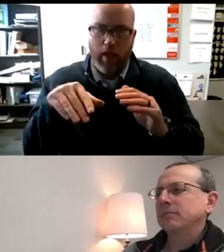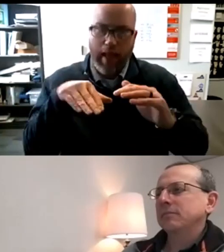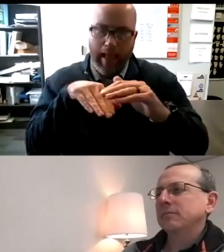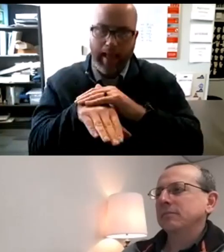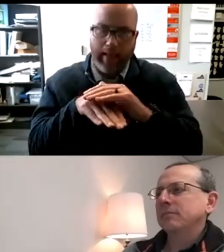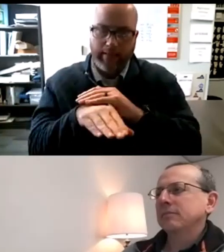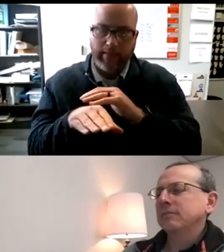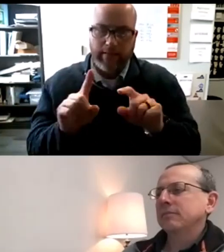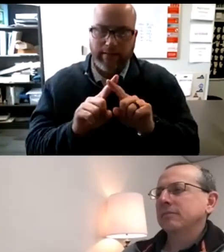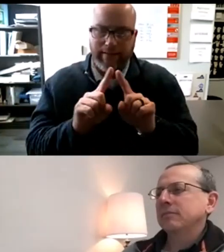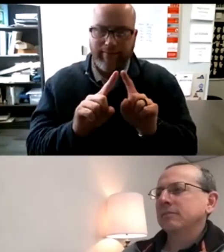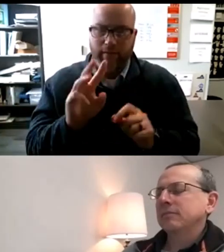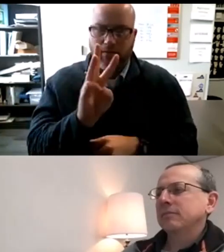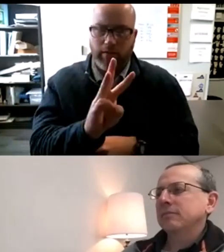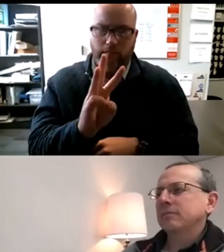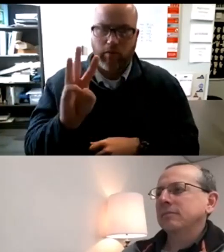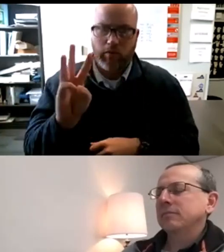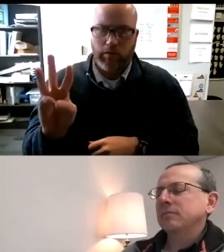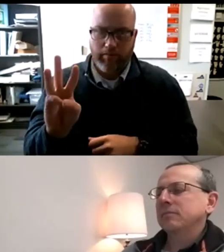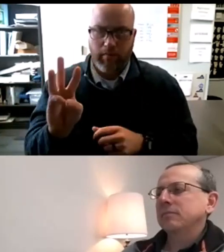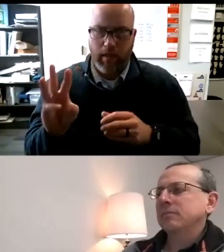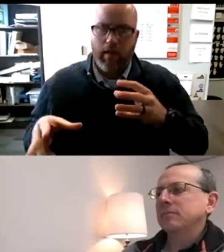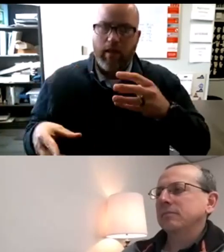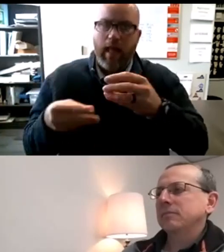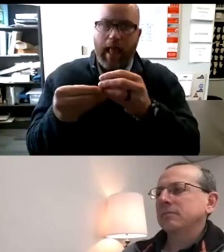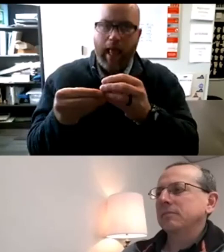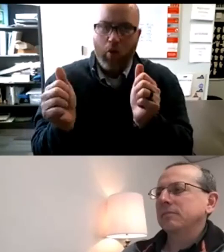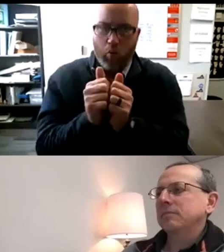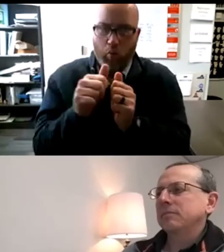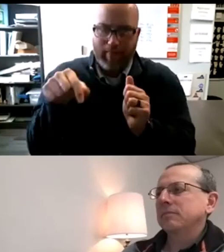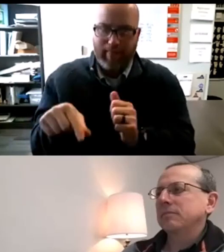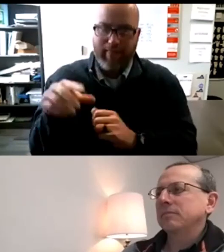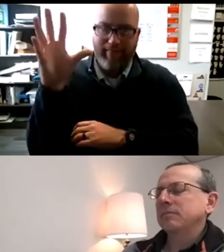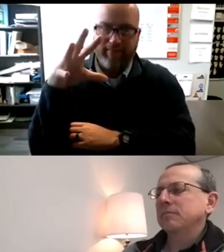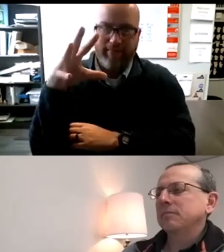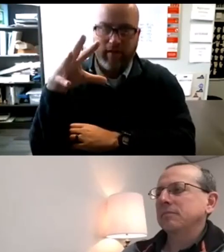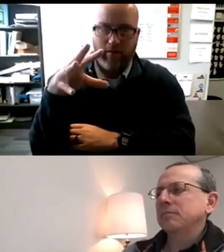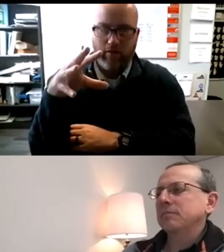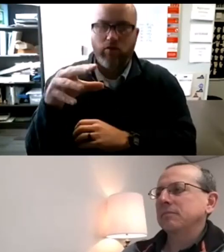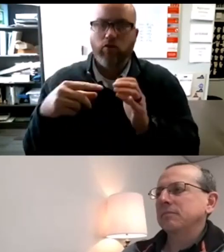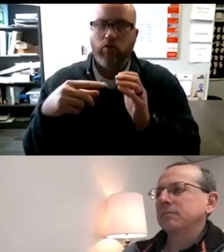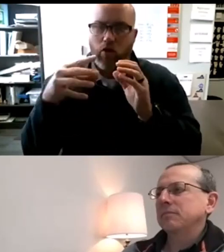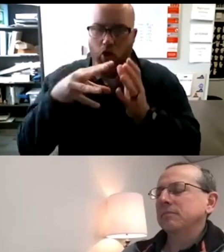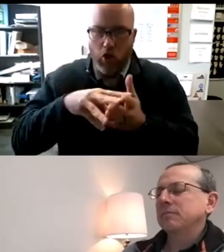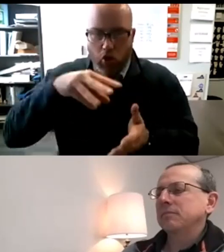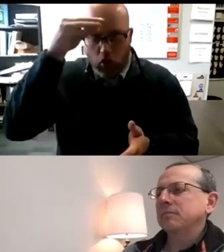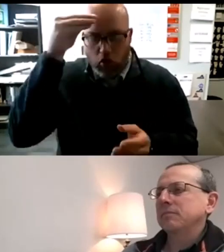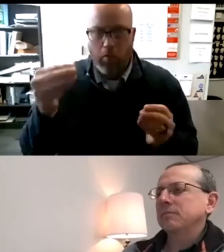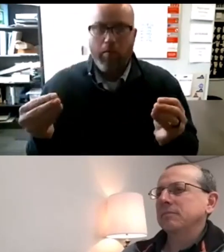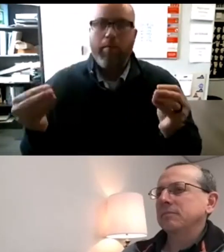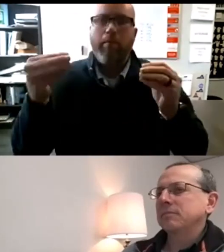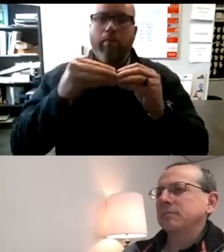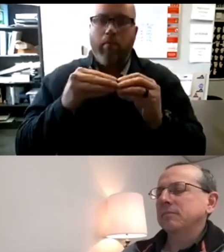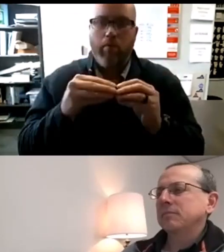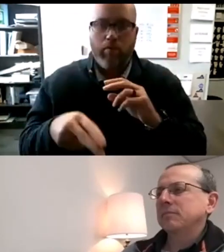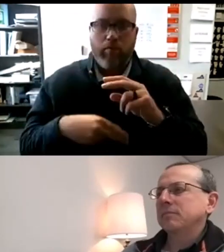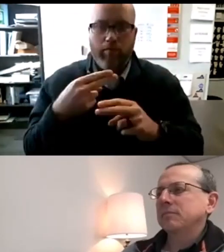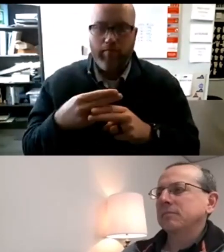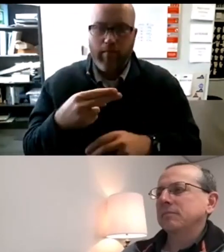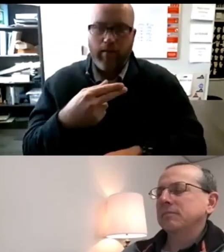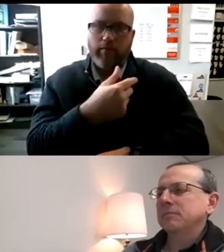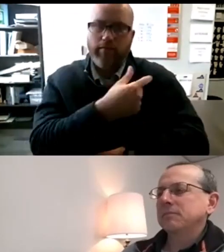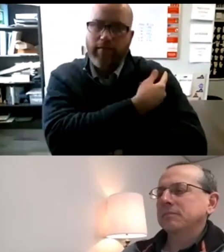links that accompany this video to learn more about the development of the